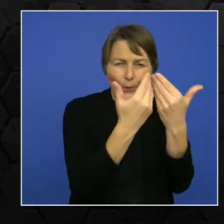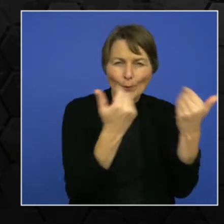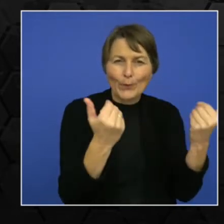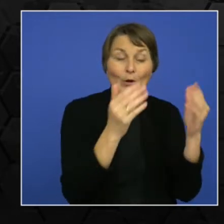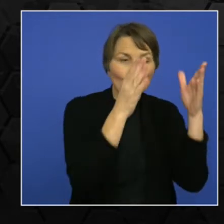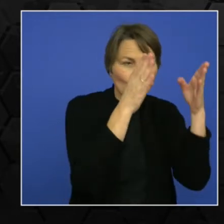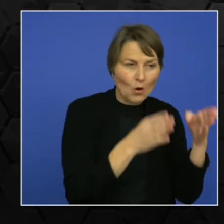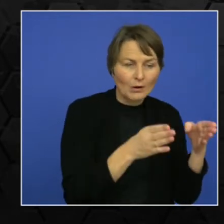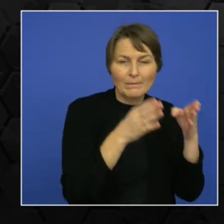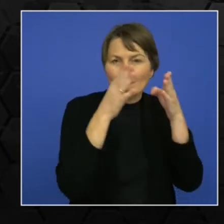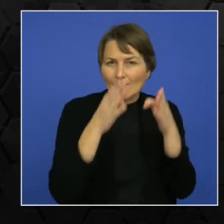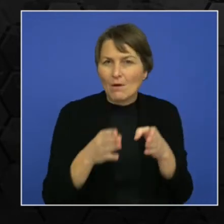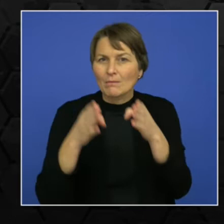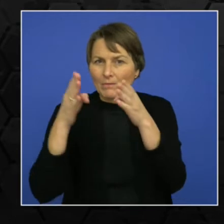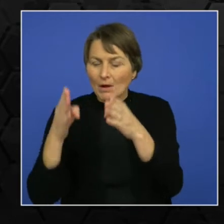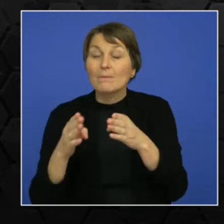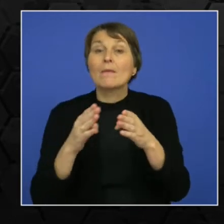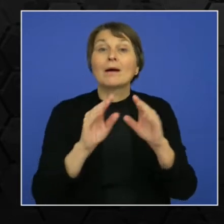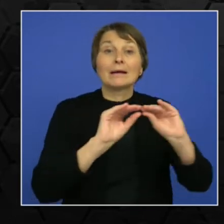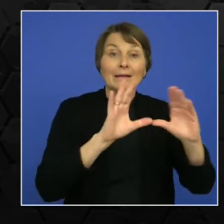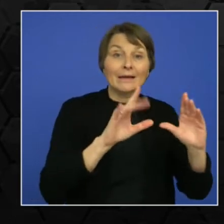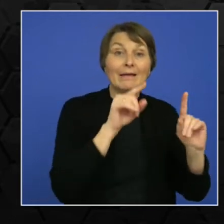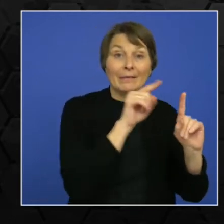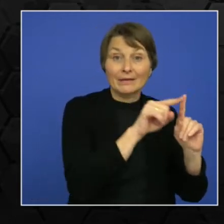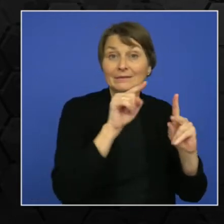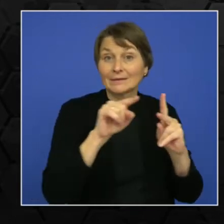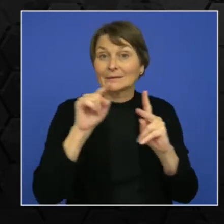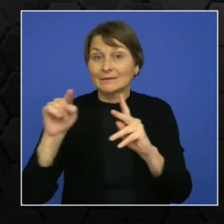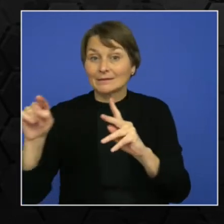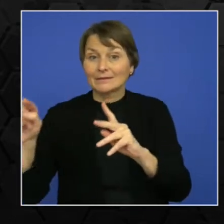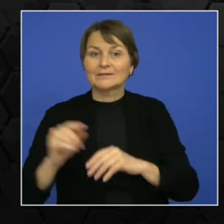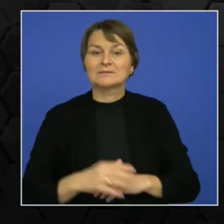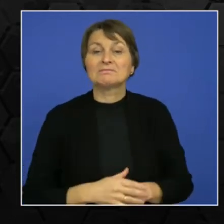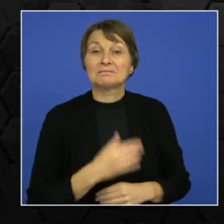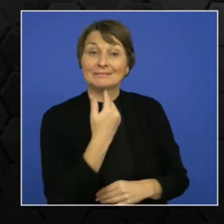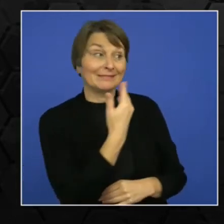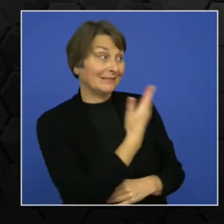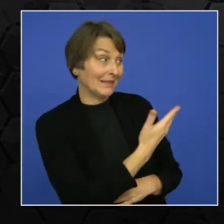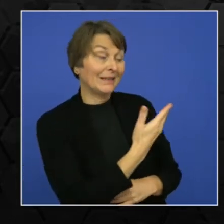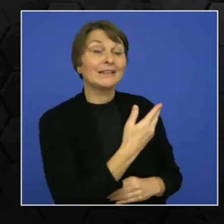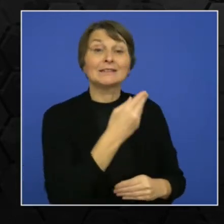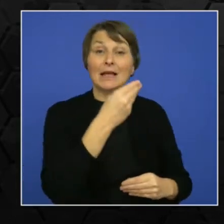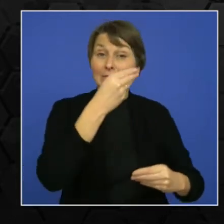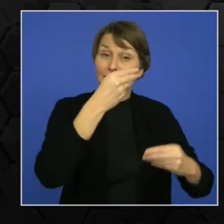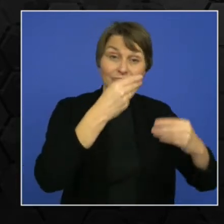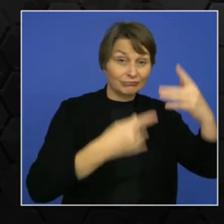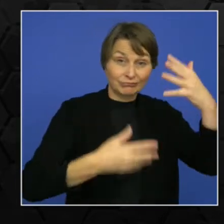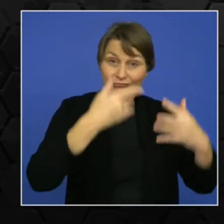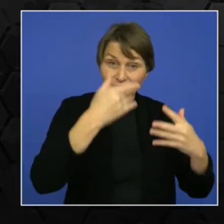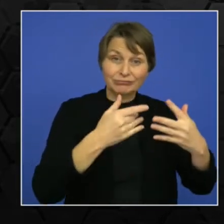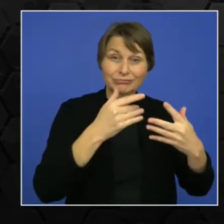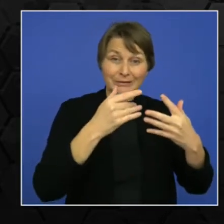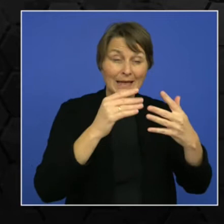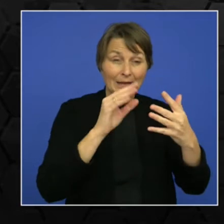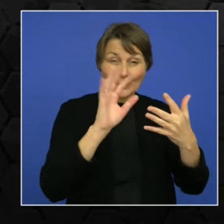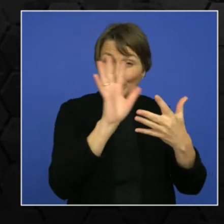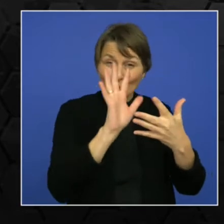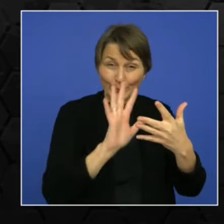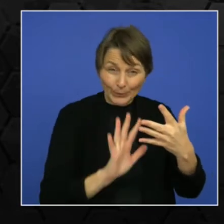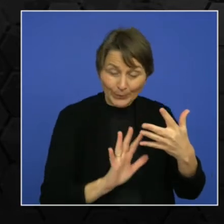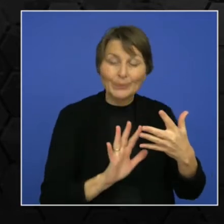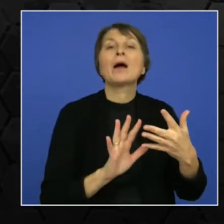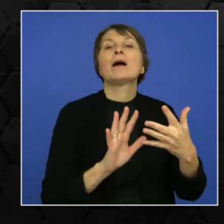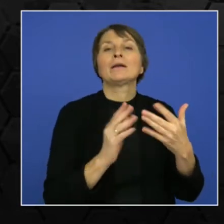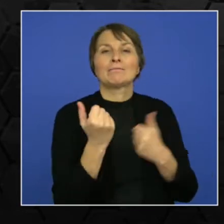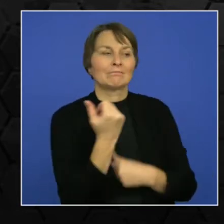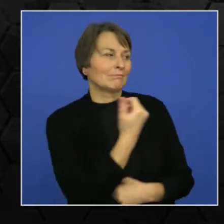be 0. So this is the kind of output that you can get after doing the above two functions. So like based on the genre,